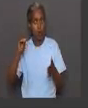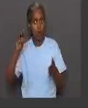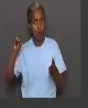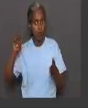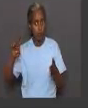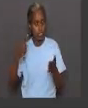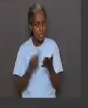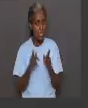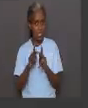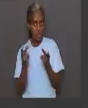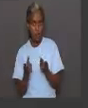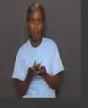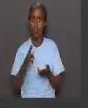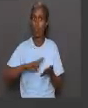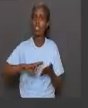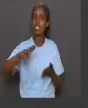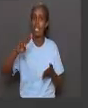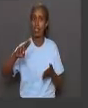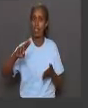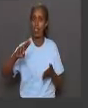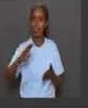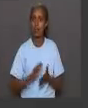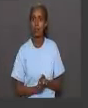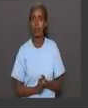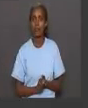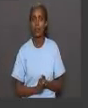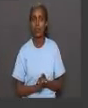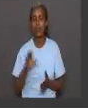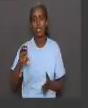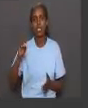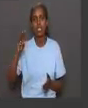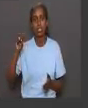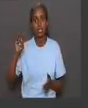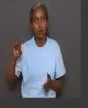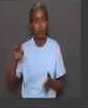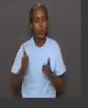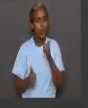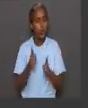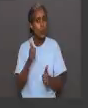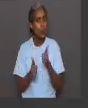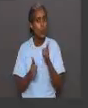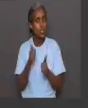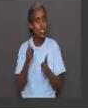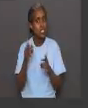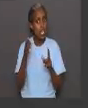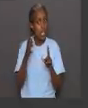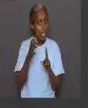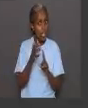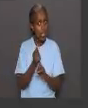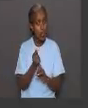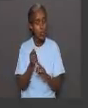is that part of the slant height of the cone which is